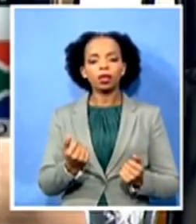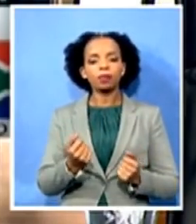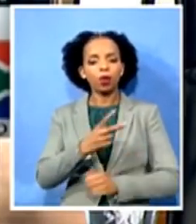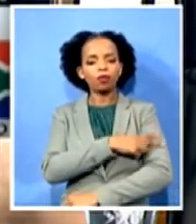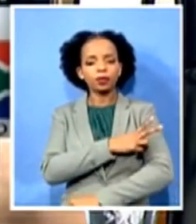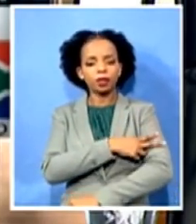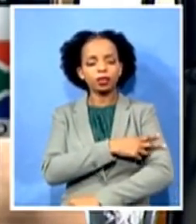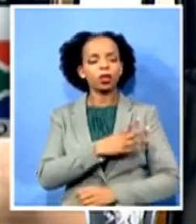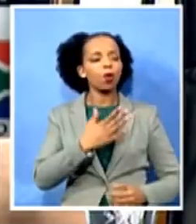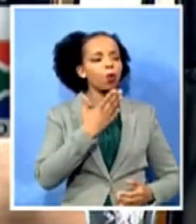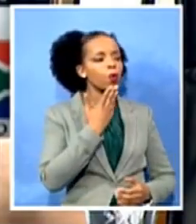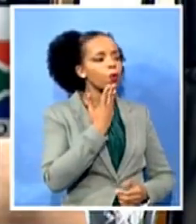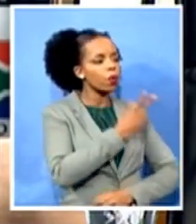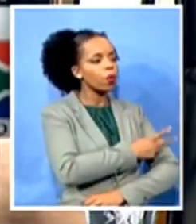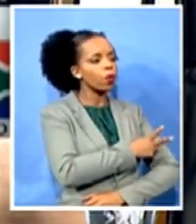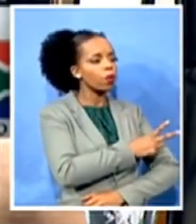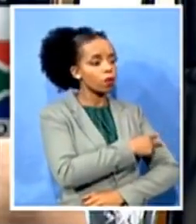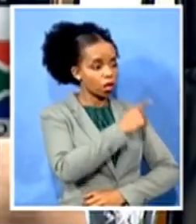Ntate Mokoena? Gift Mokoena.